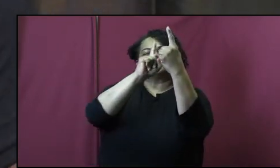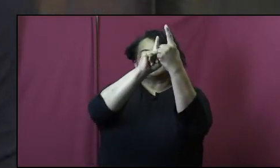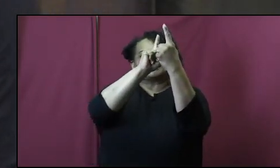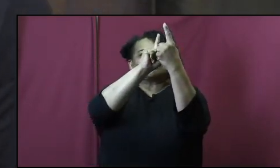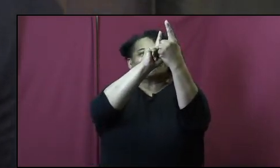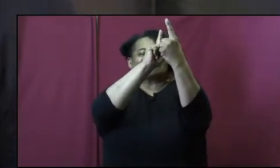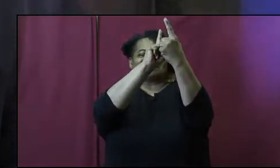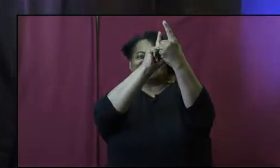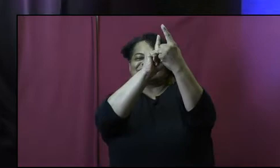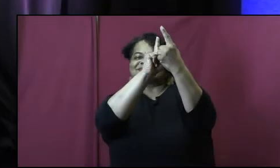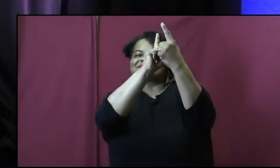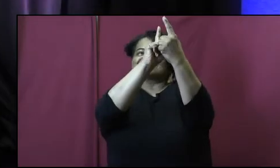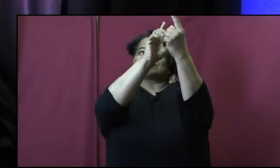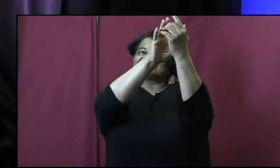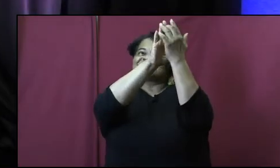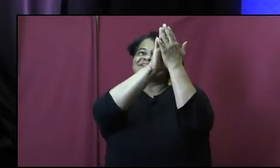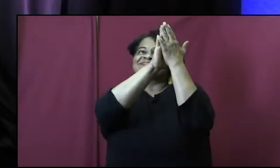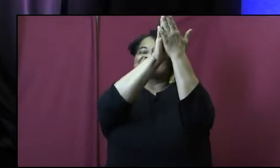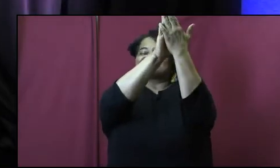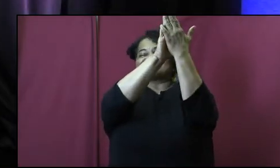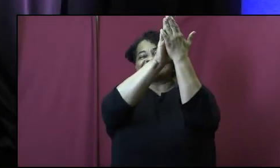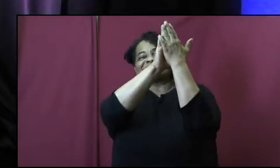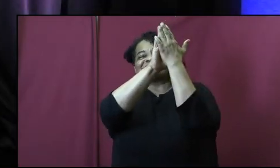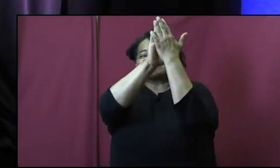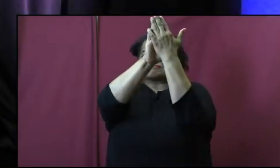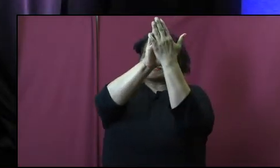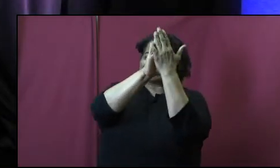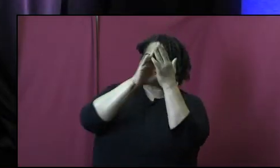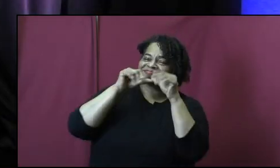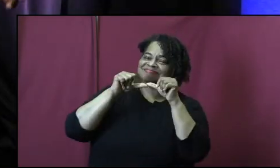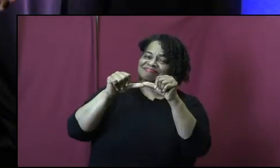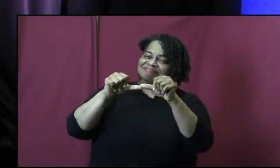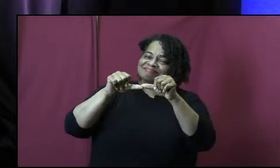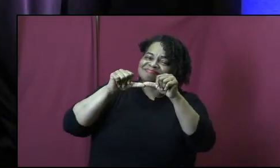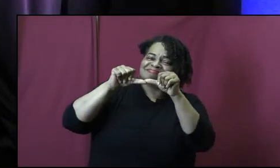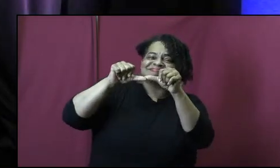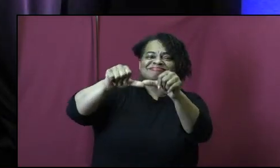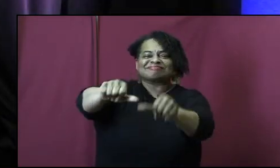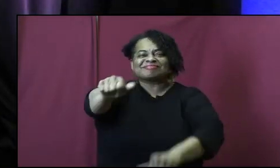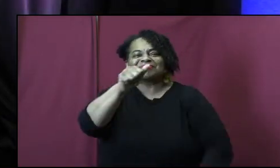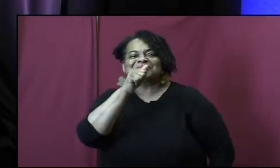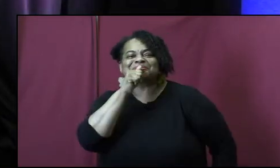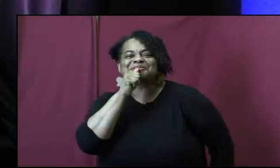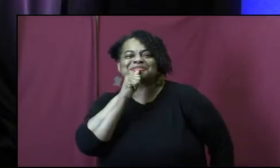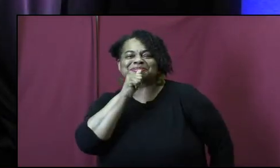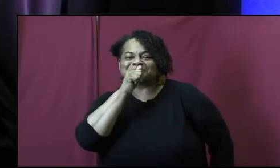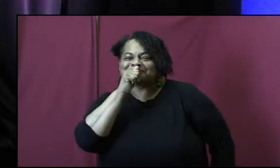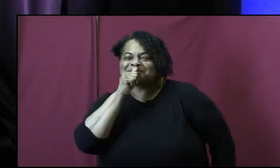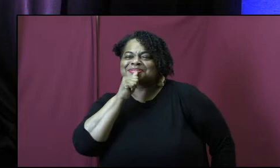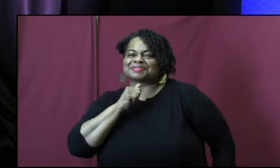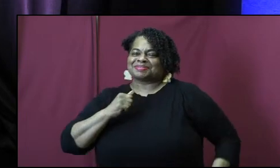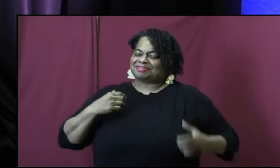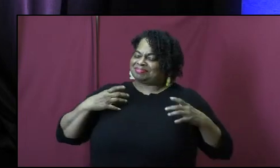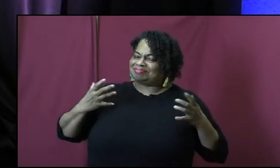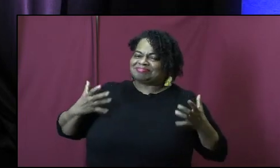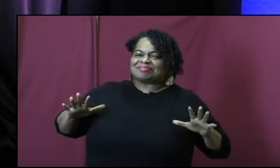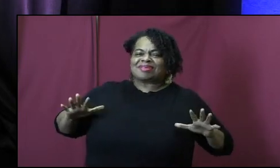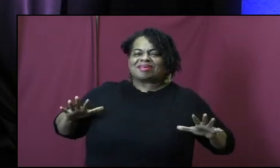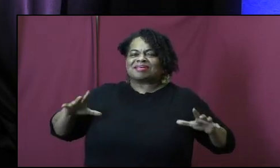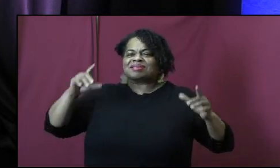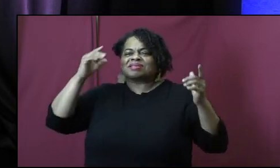my heart from fainting. This is all I know to do. Just lay your hands on